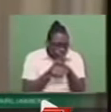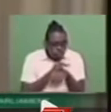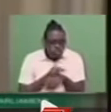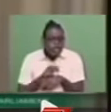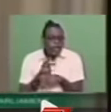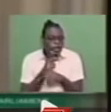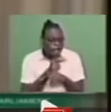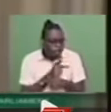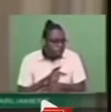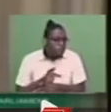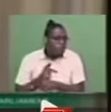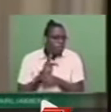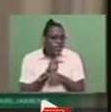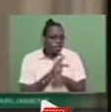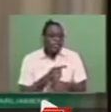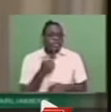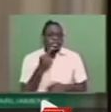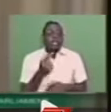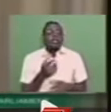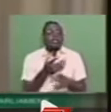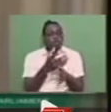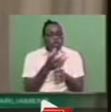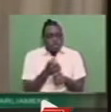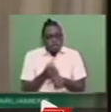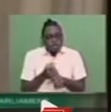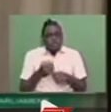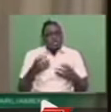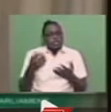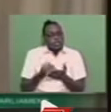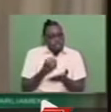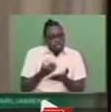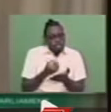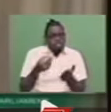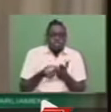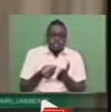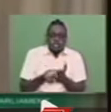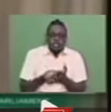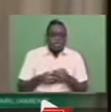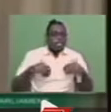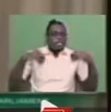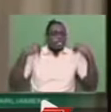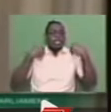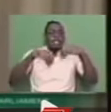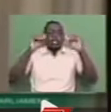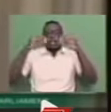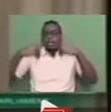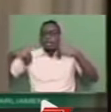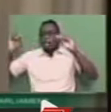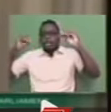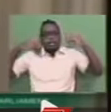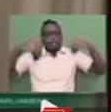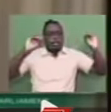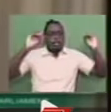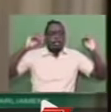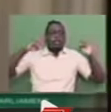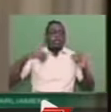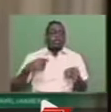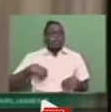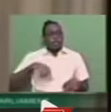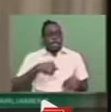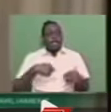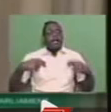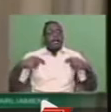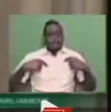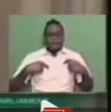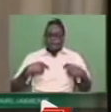by selling out Lifeline to friends, family, and financiers. We are saying